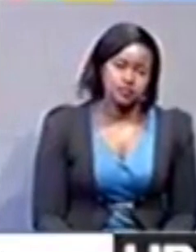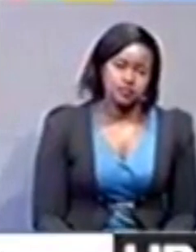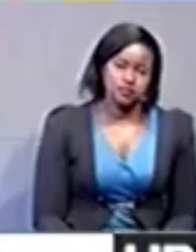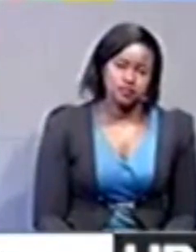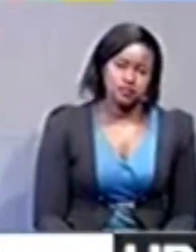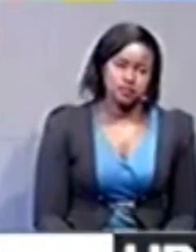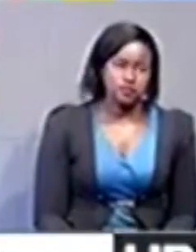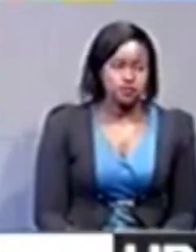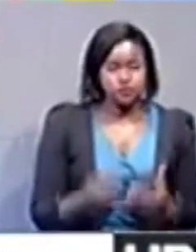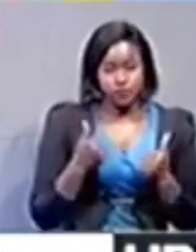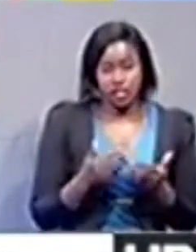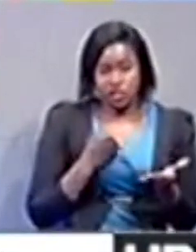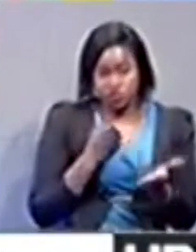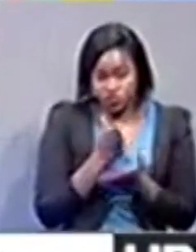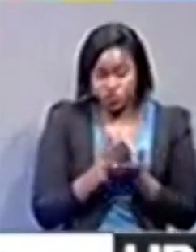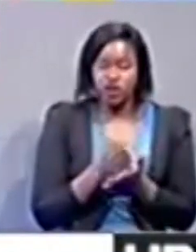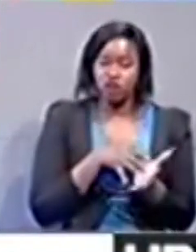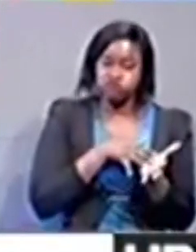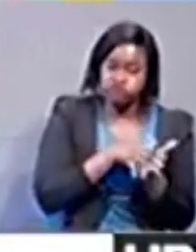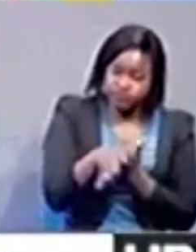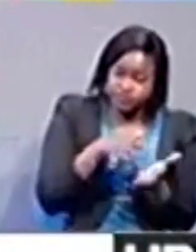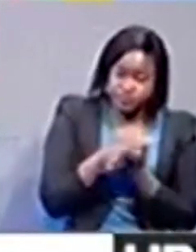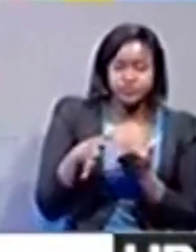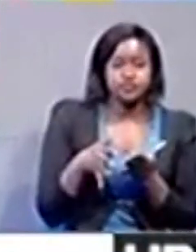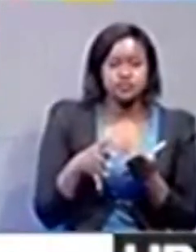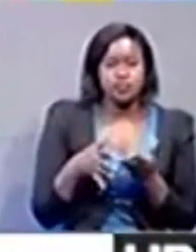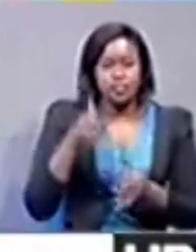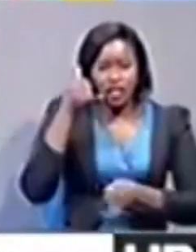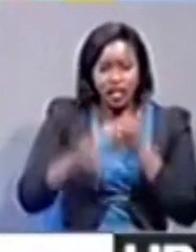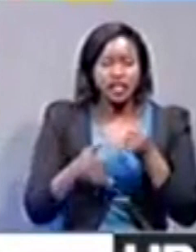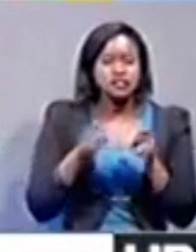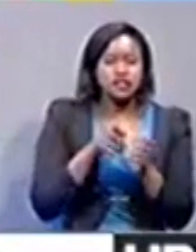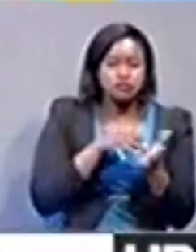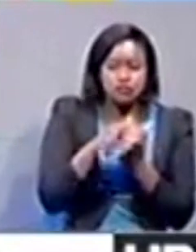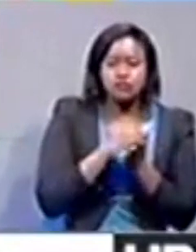Of course, these costs, in the end, are passed on to the public